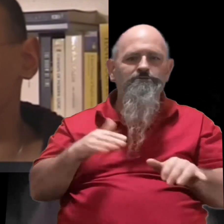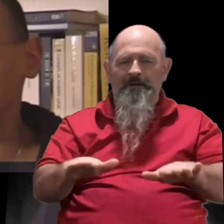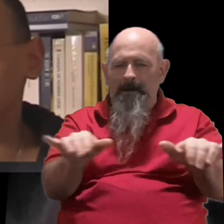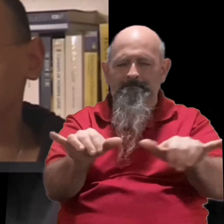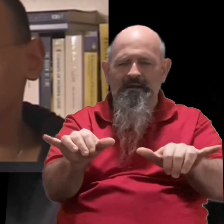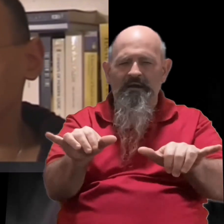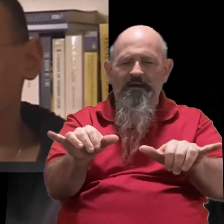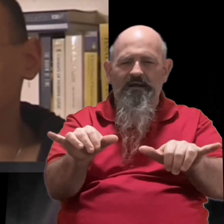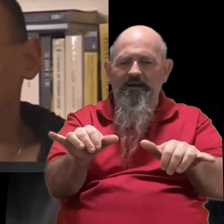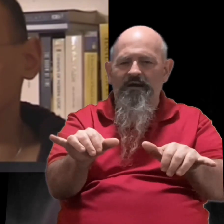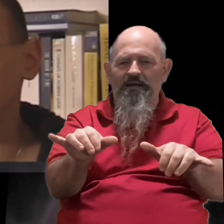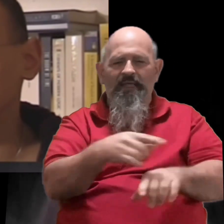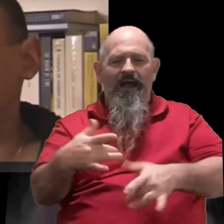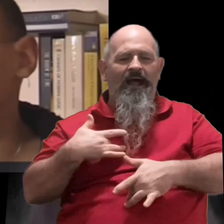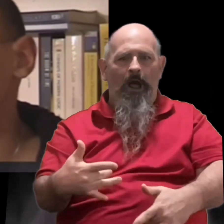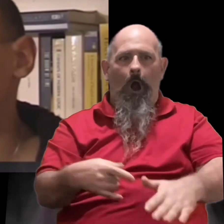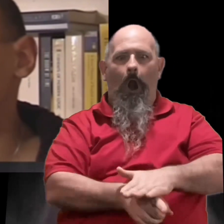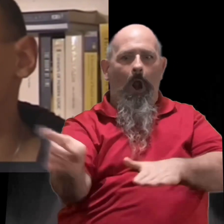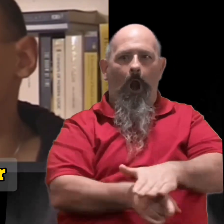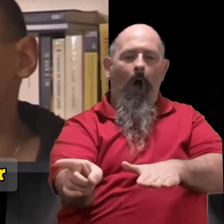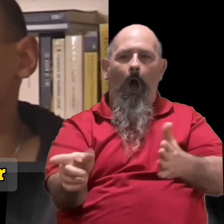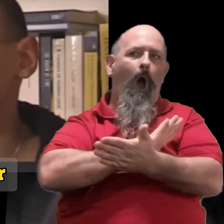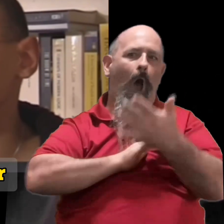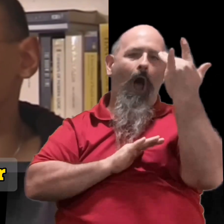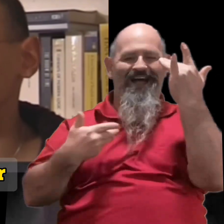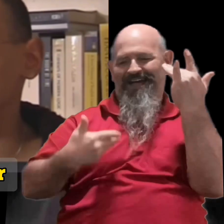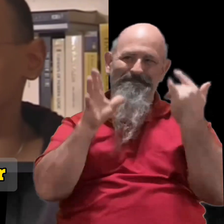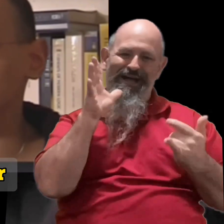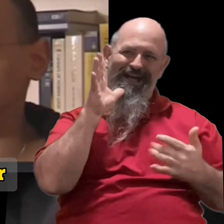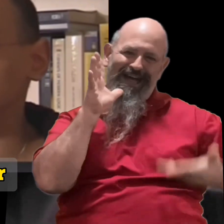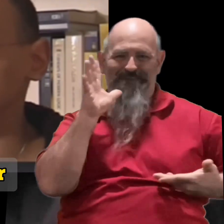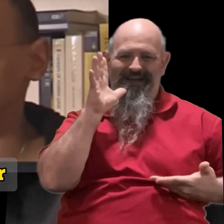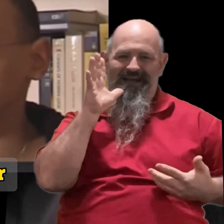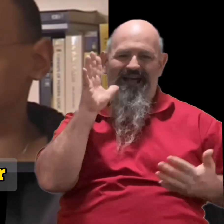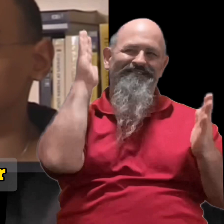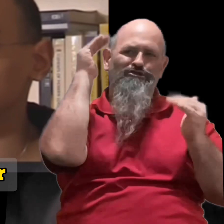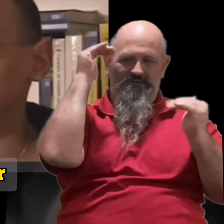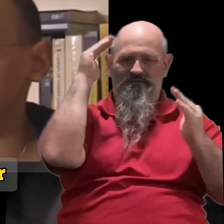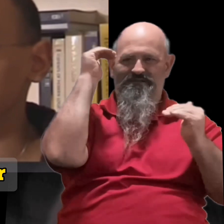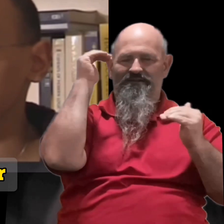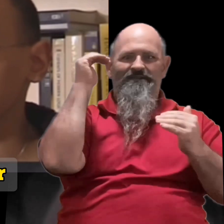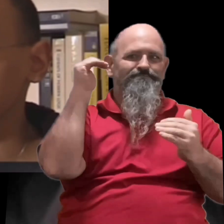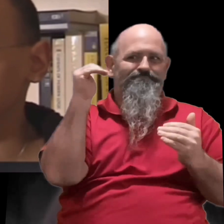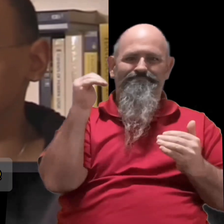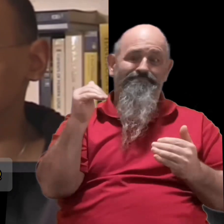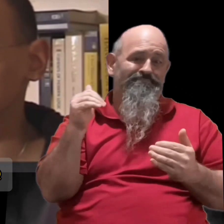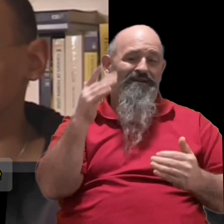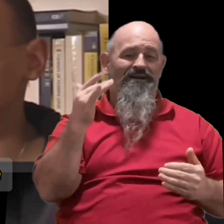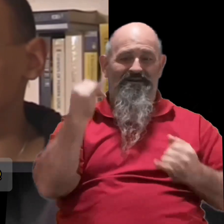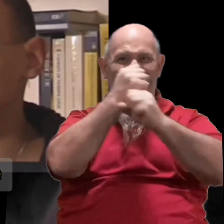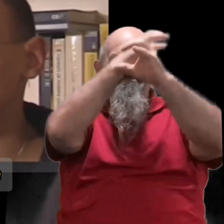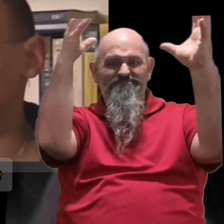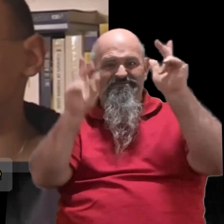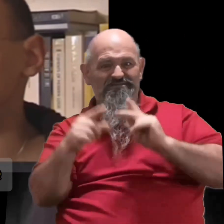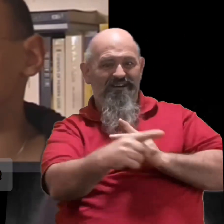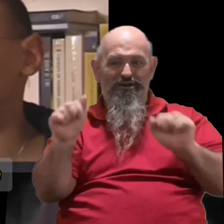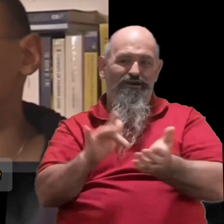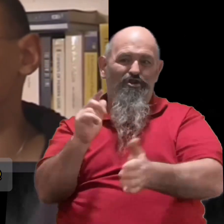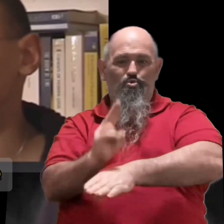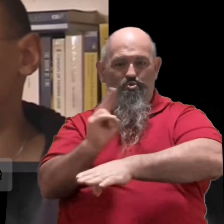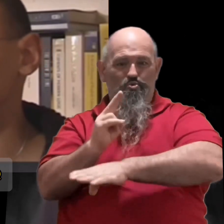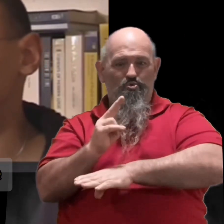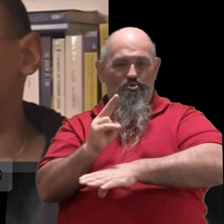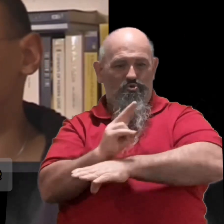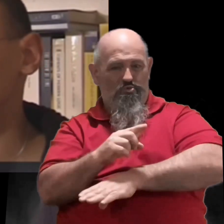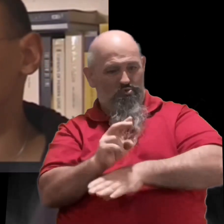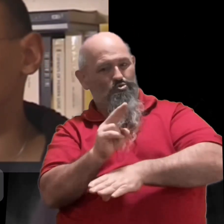paedophilia, and they get away with it because of the mother expectation, because of the image that